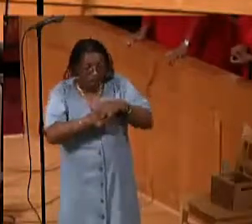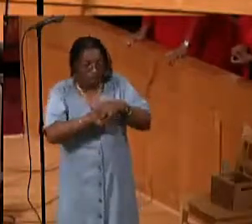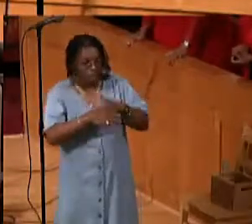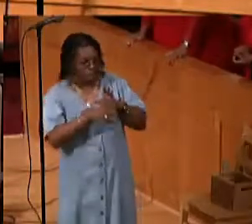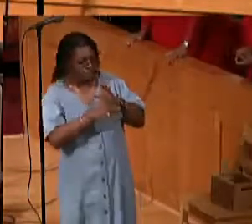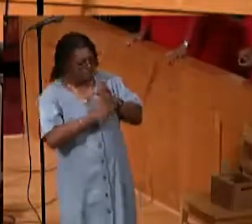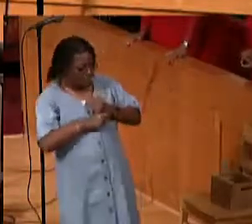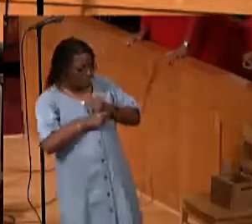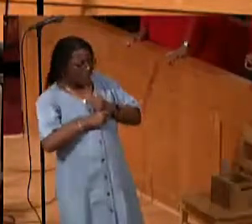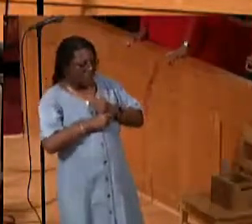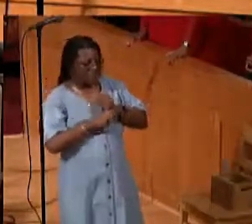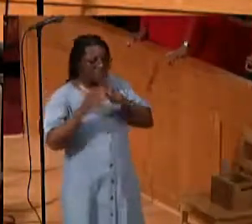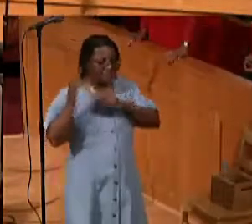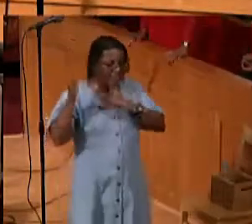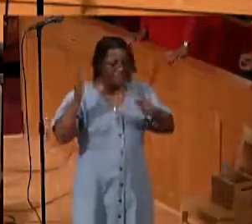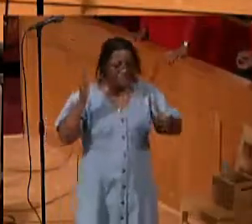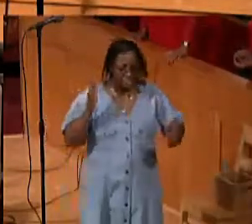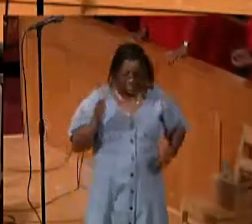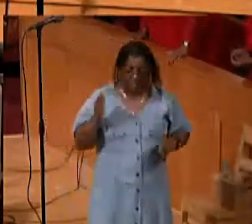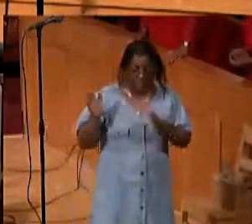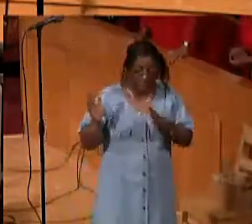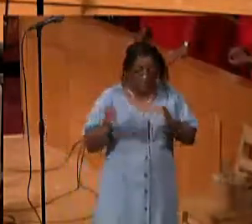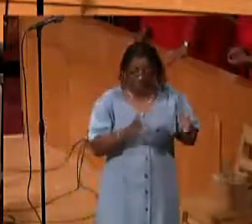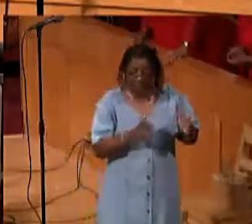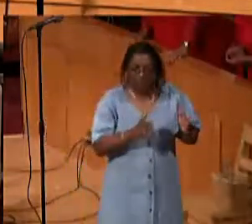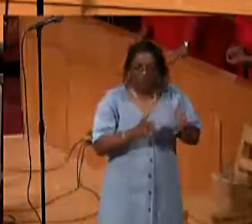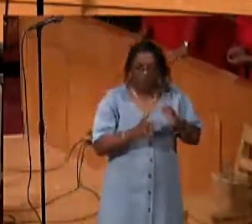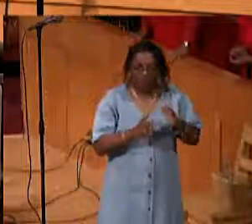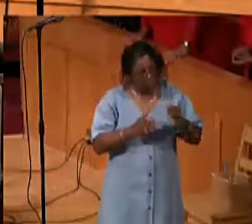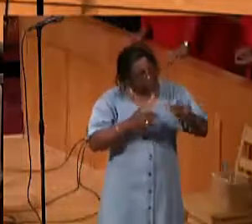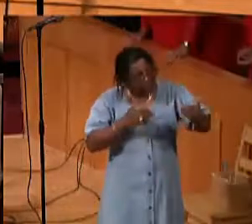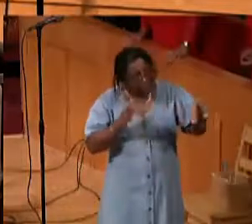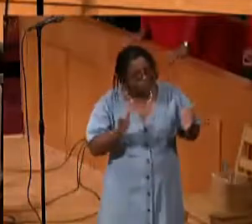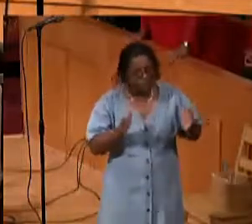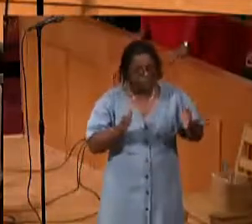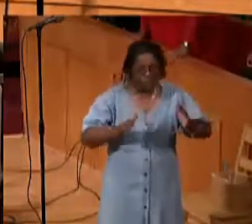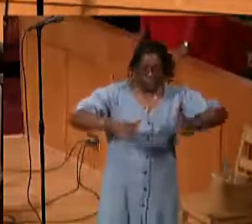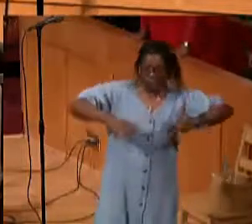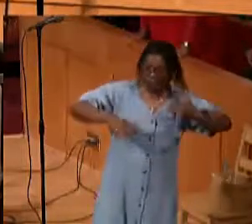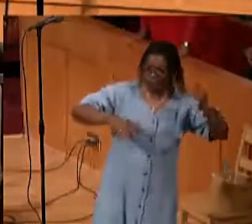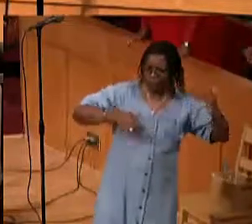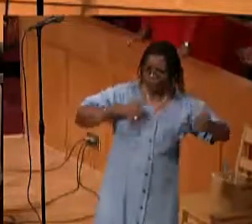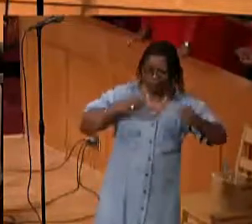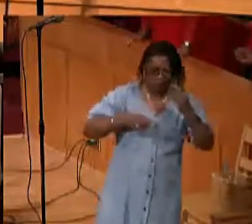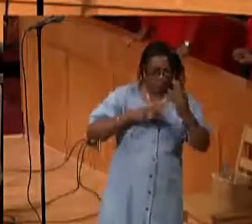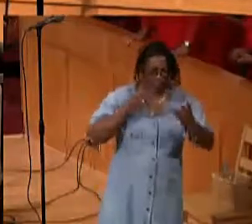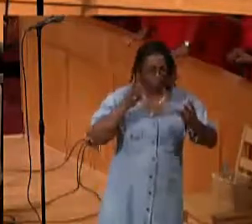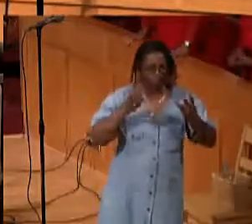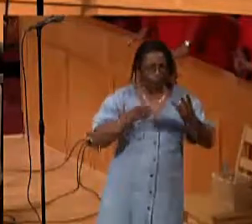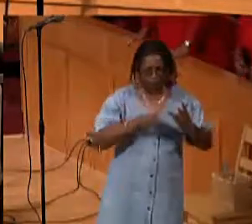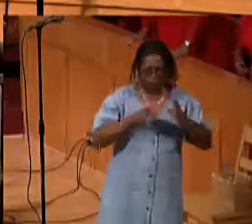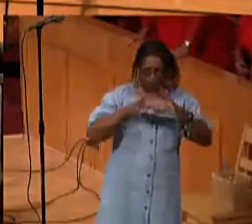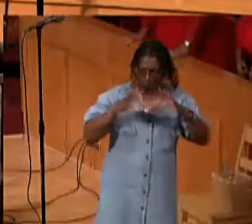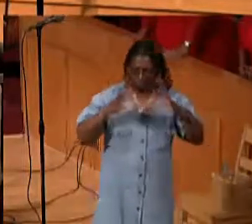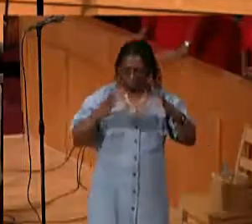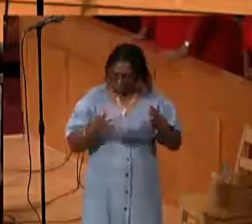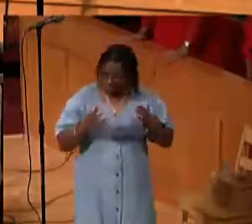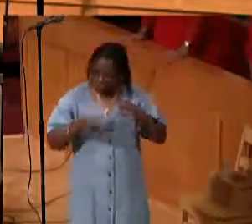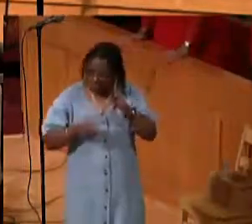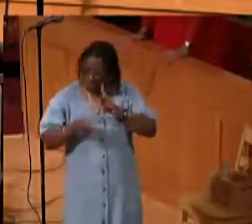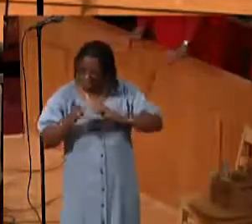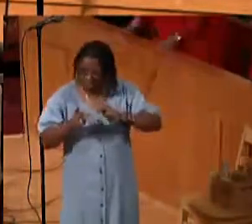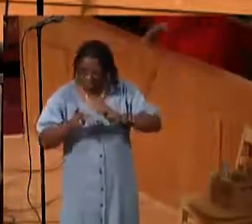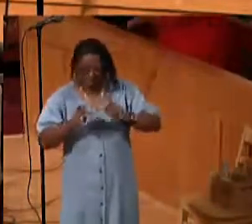him room, and heaven and nature sing. Joy to the world. Somebody shout